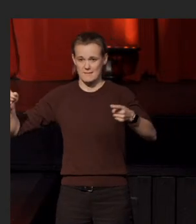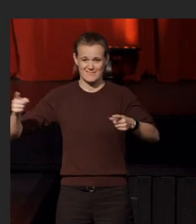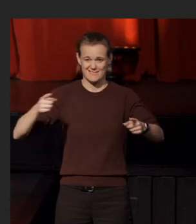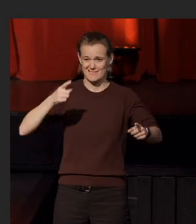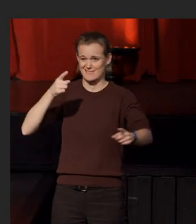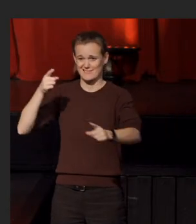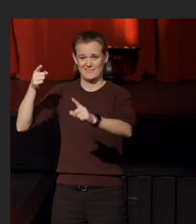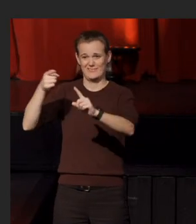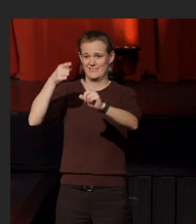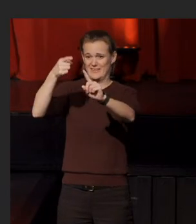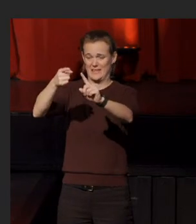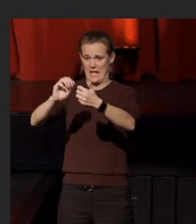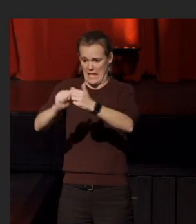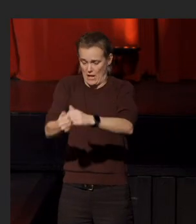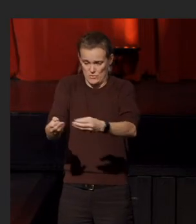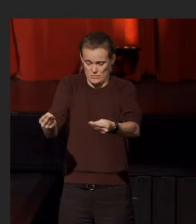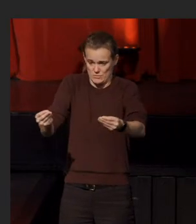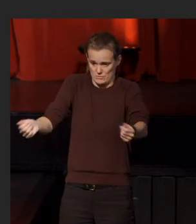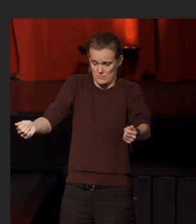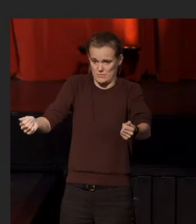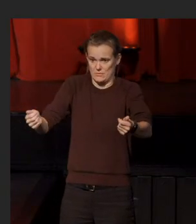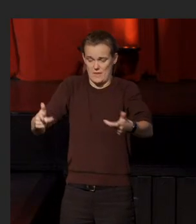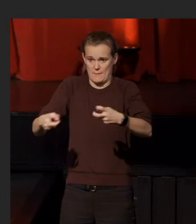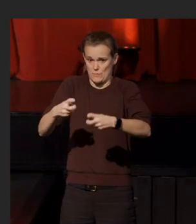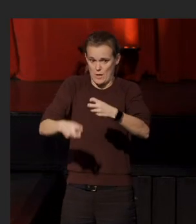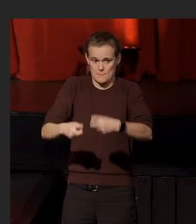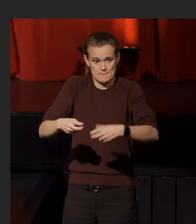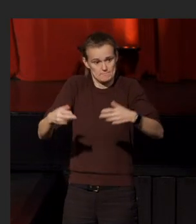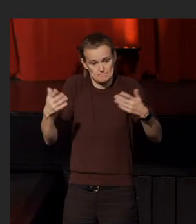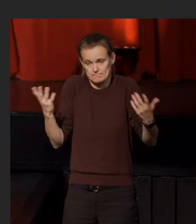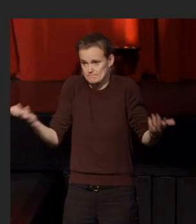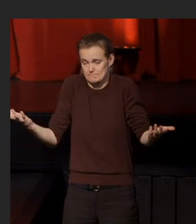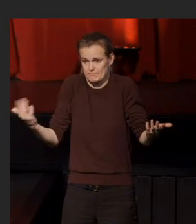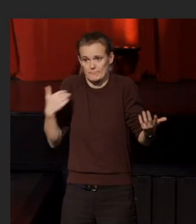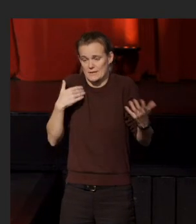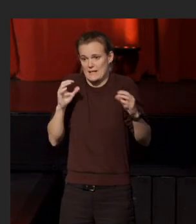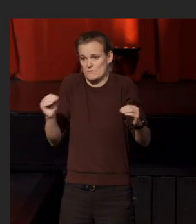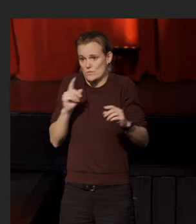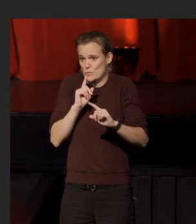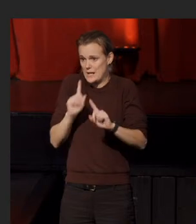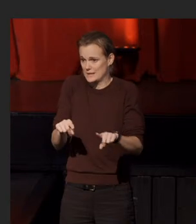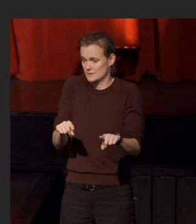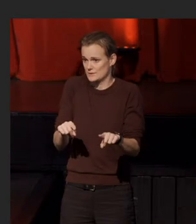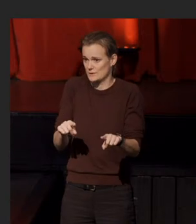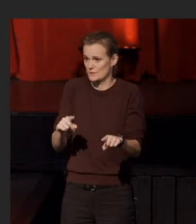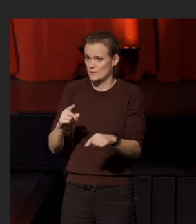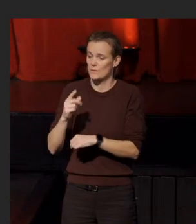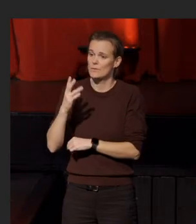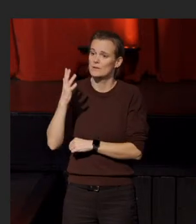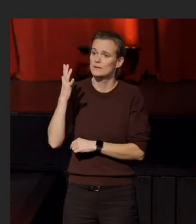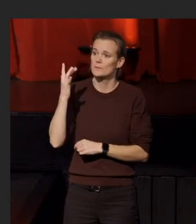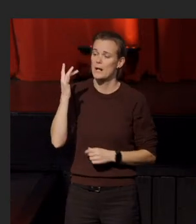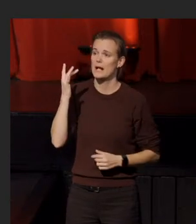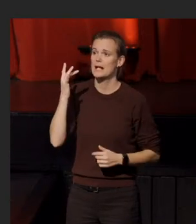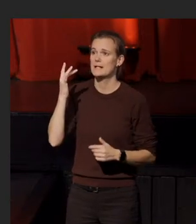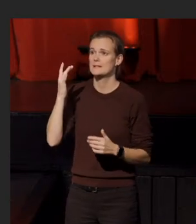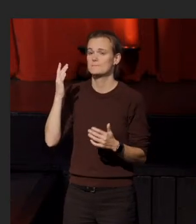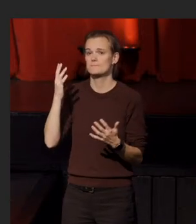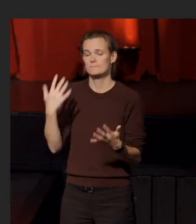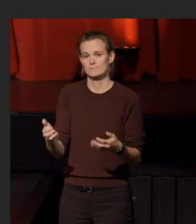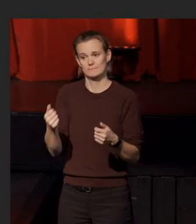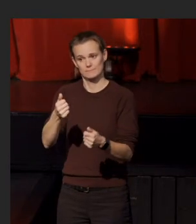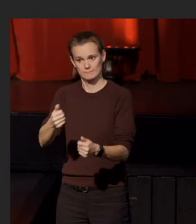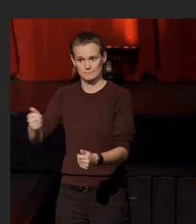have an answer for that, because they are being contributed to by some very powerful social